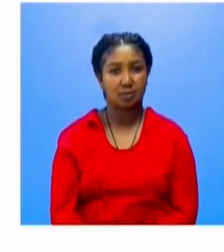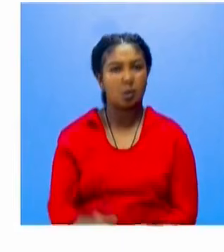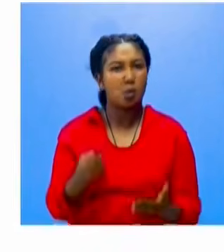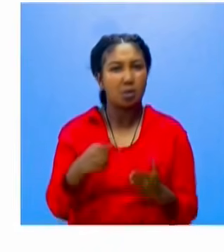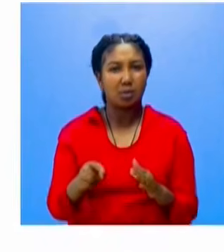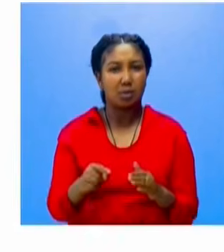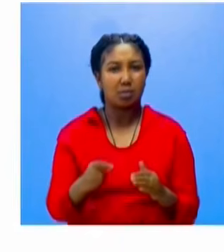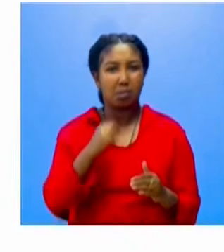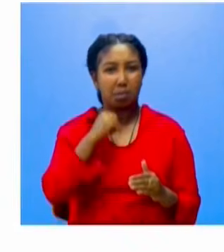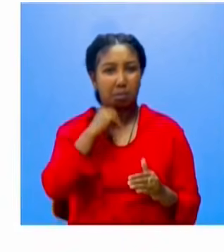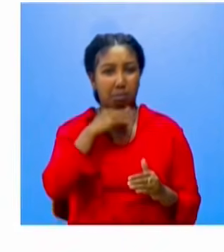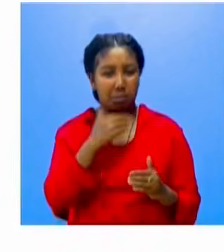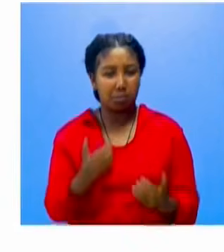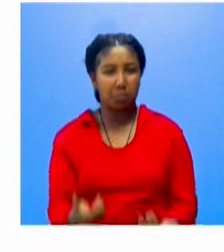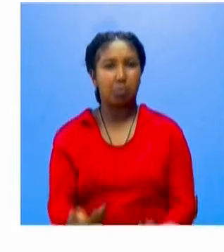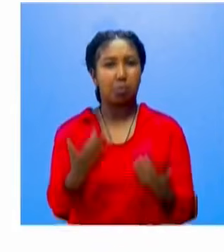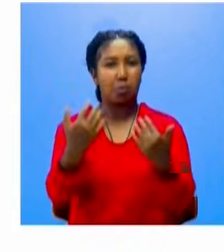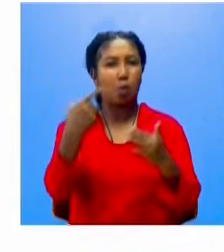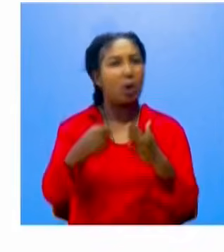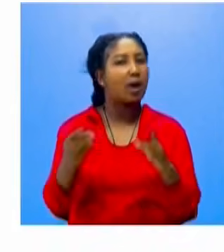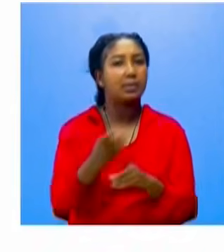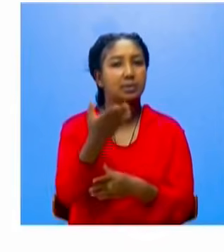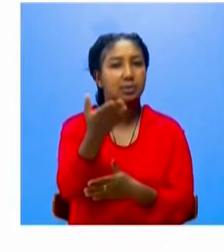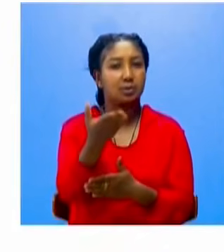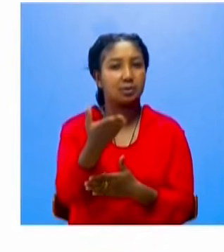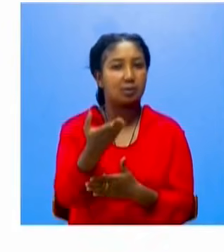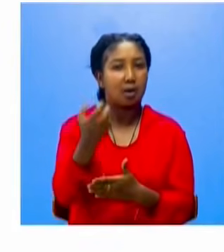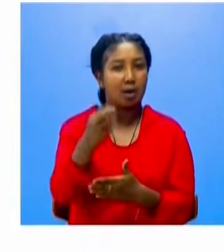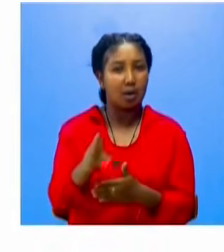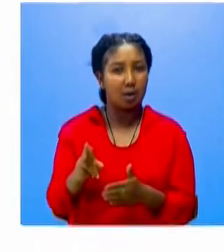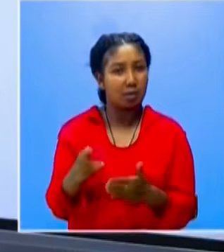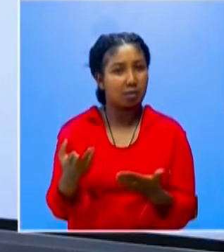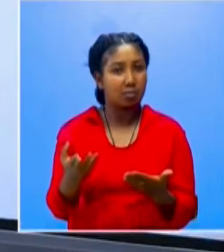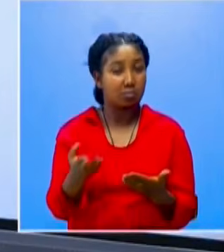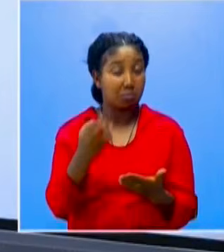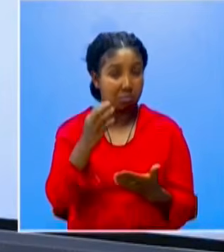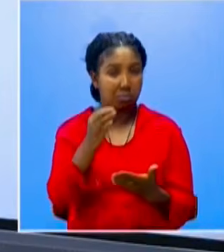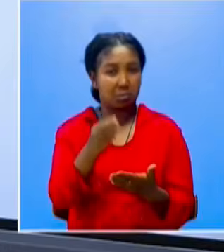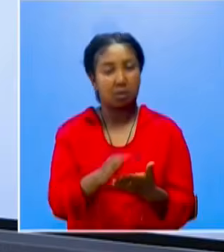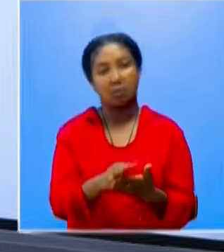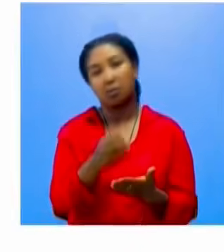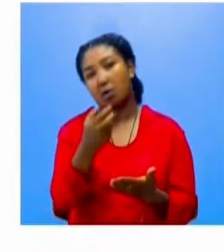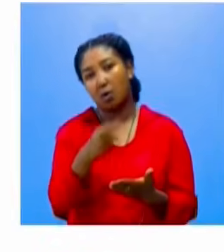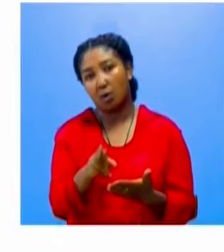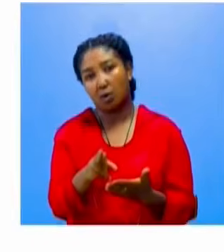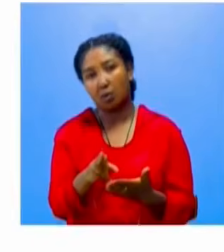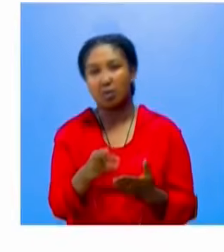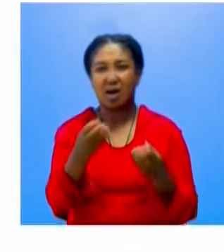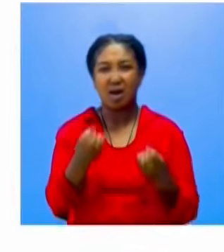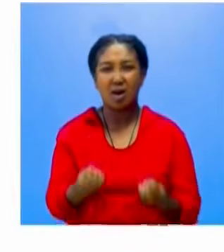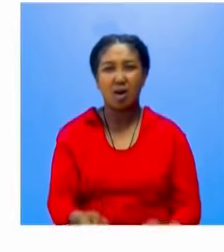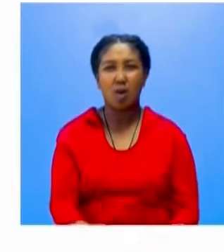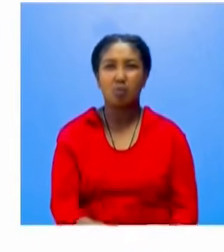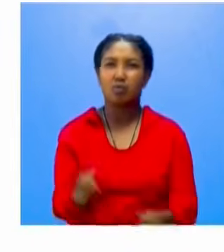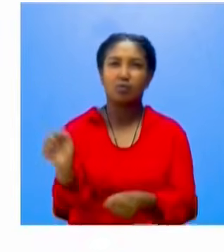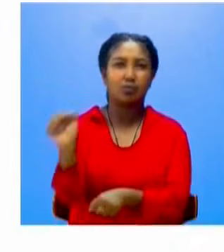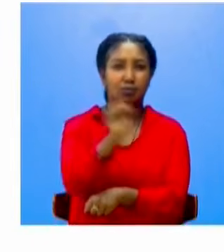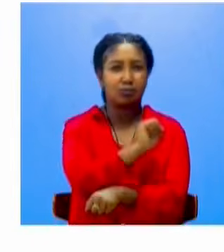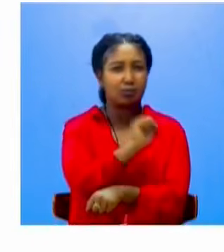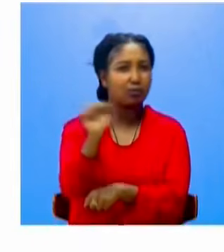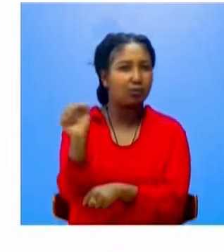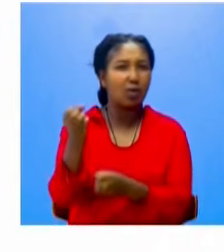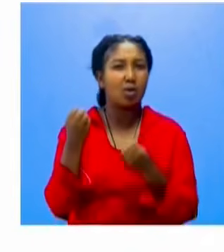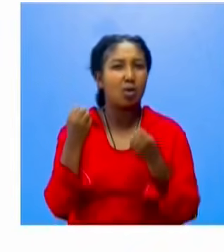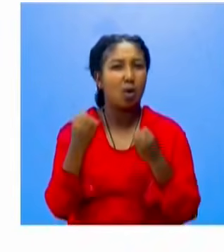What happens when you burn trash? Or what happens if there are lots of cars? There